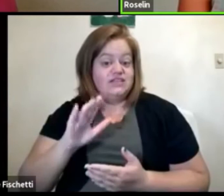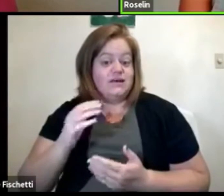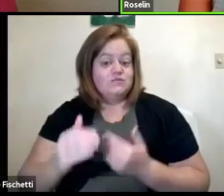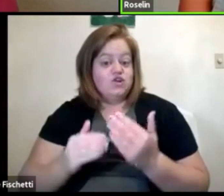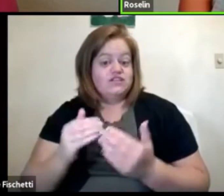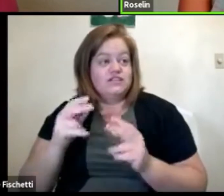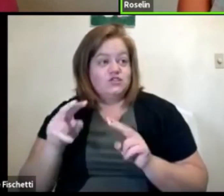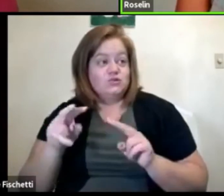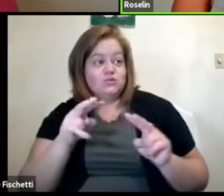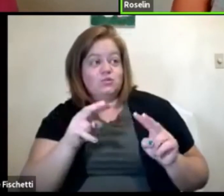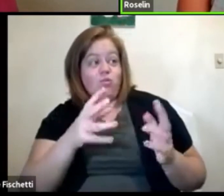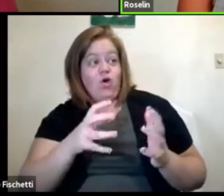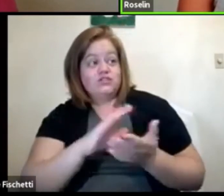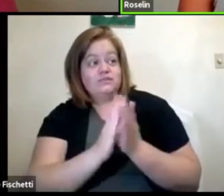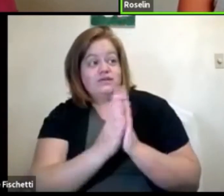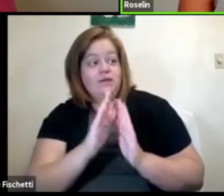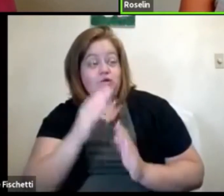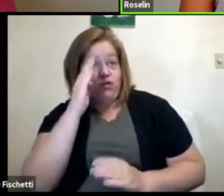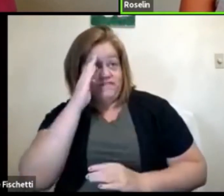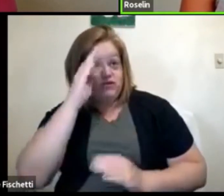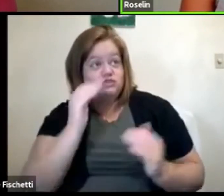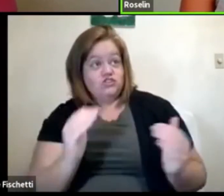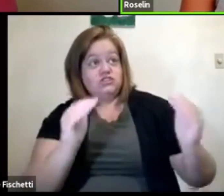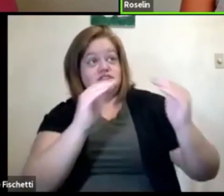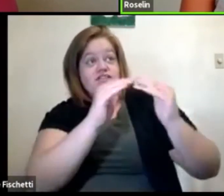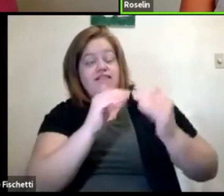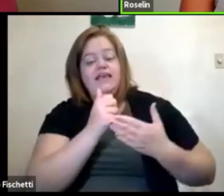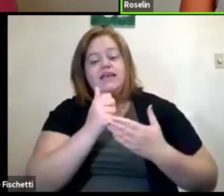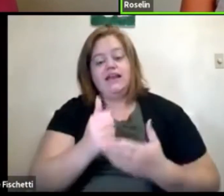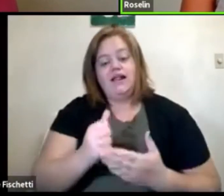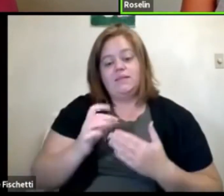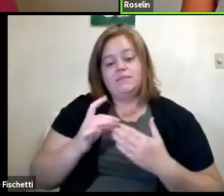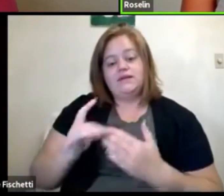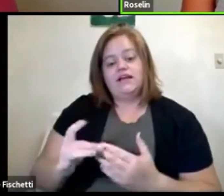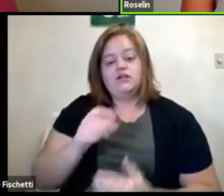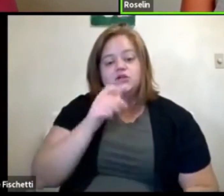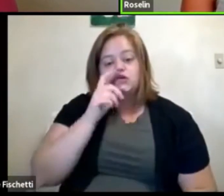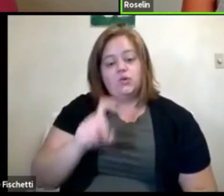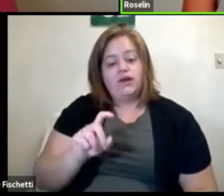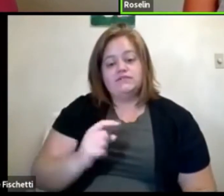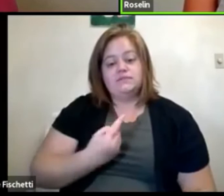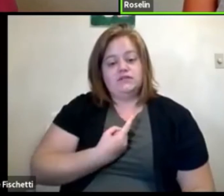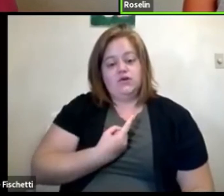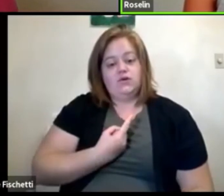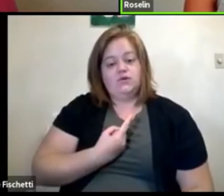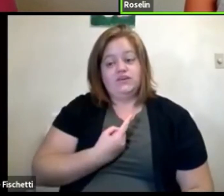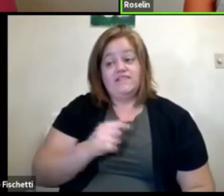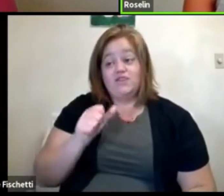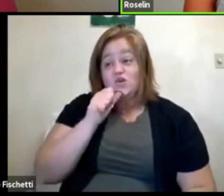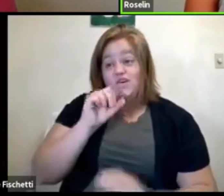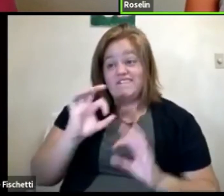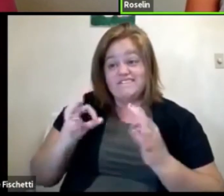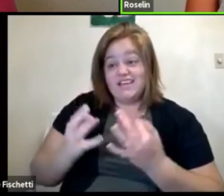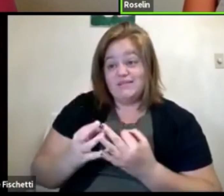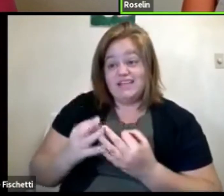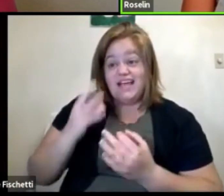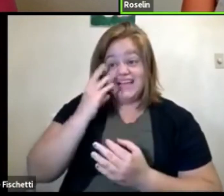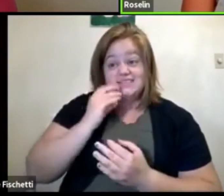your future, so they can help you and guide you through it. Like, you don't have to do it alone, even if nobody in your family has gone through